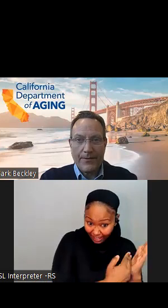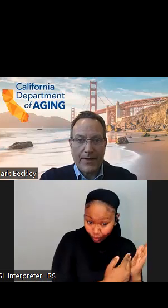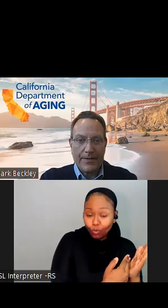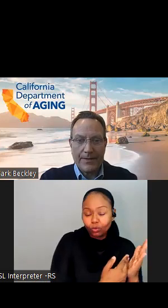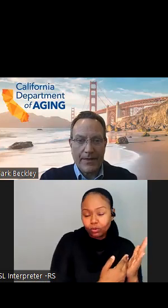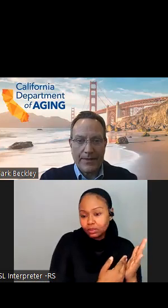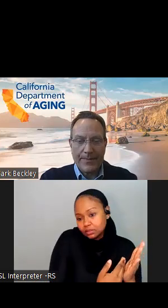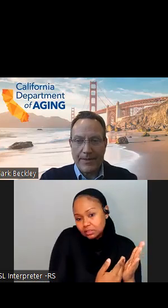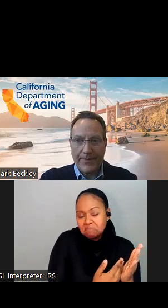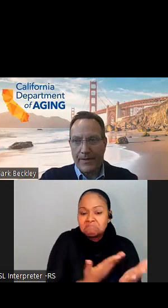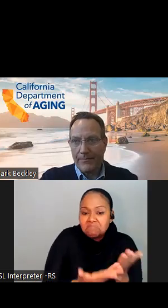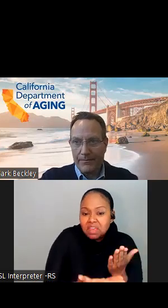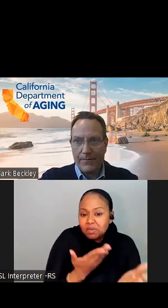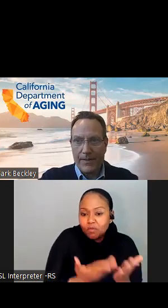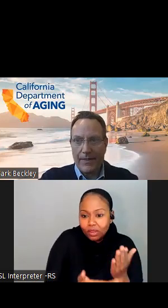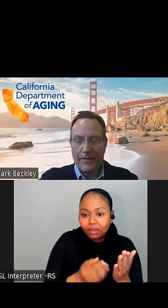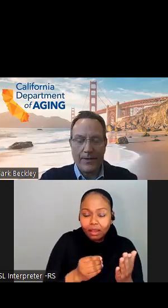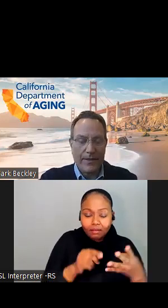listing out these specific,